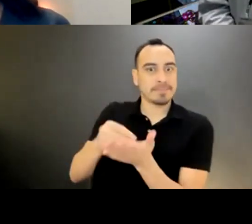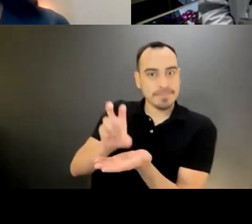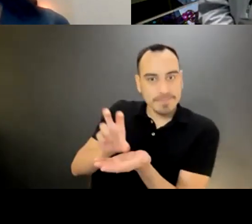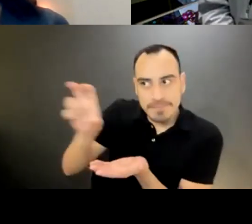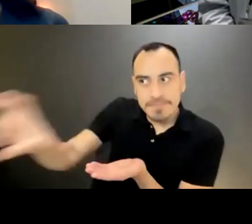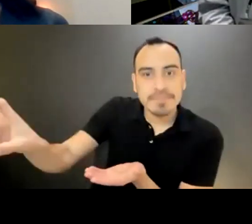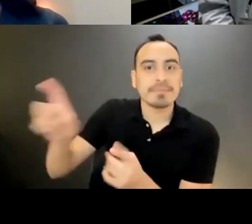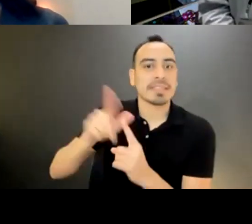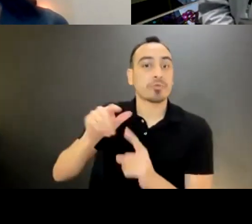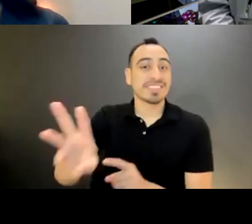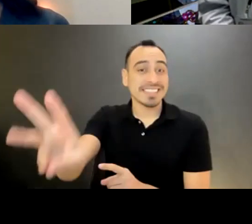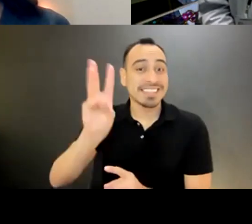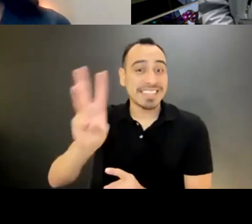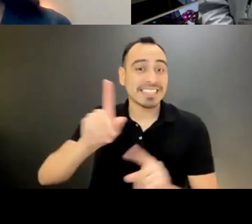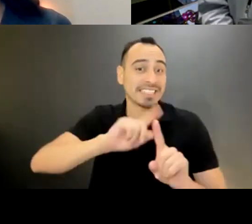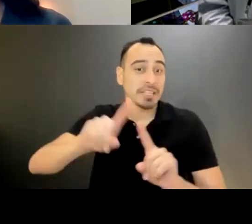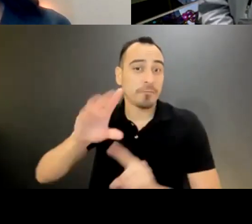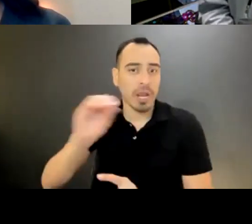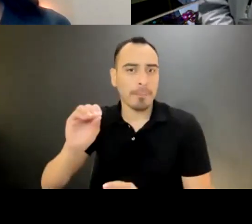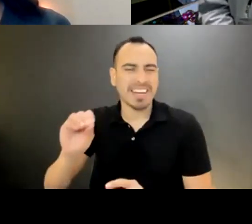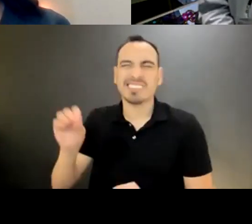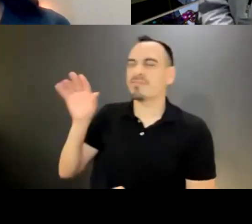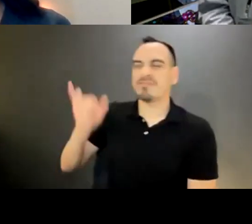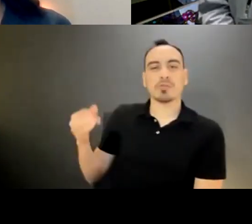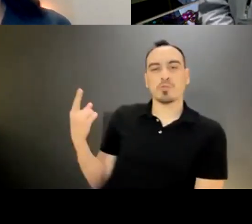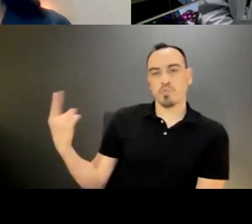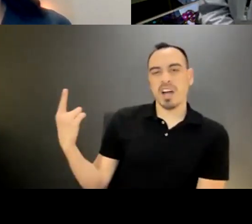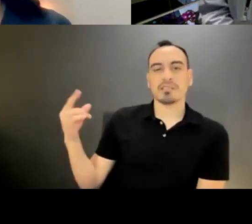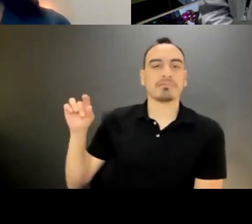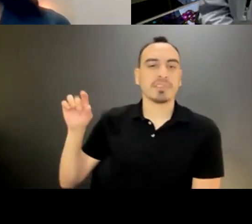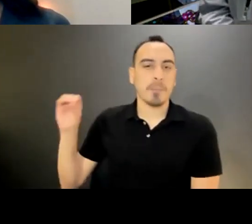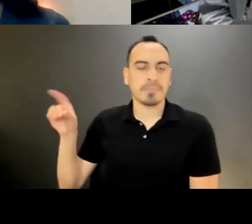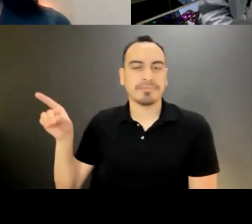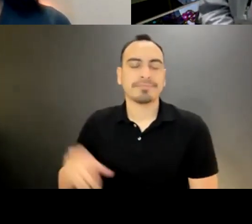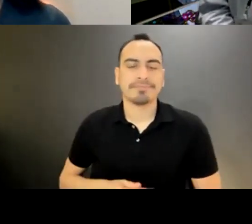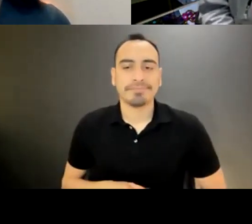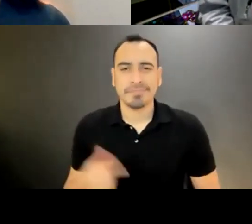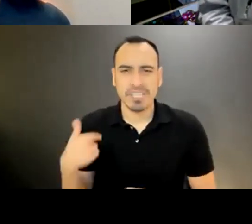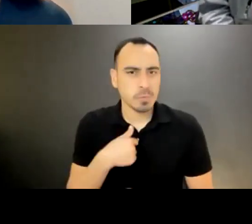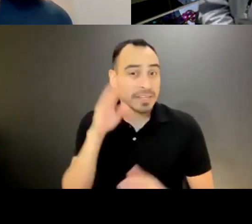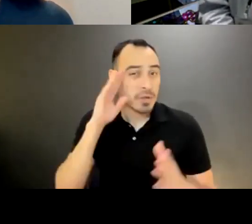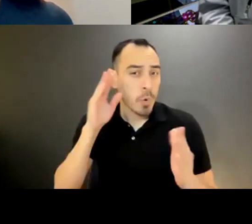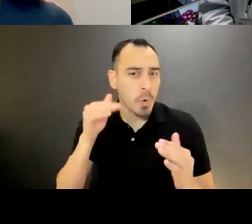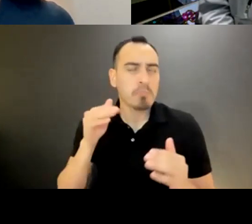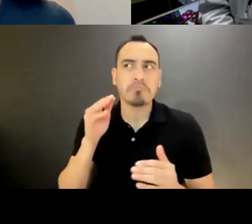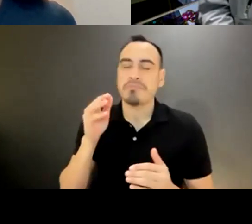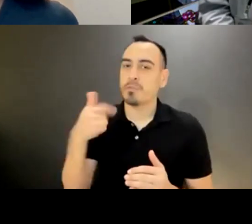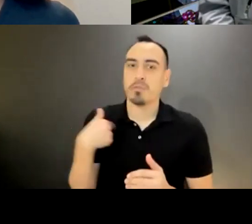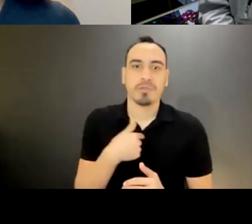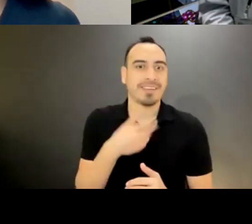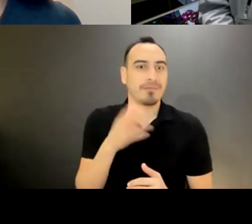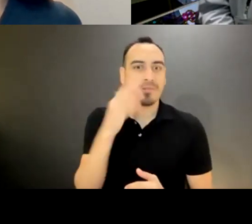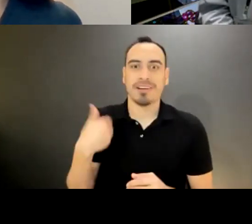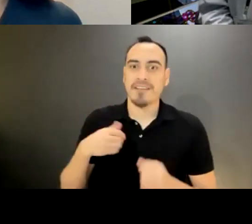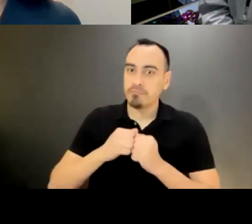This is one of those 6 companies. We hope to have the trial totally enrolled. I think